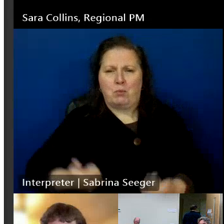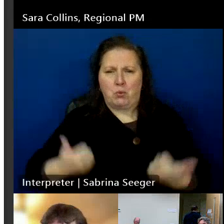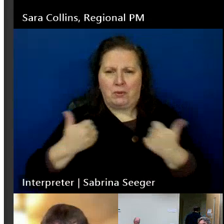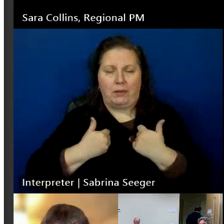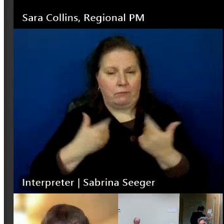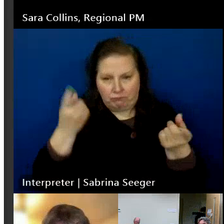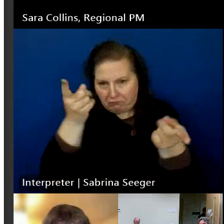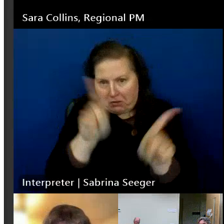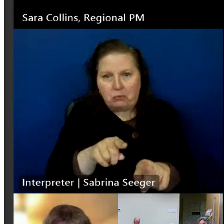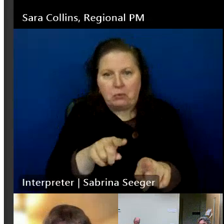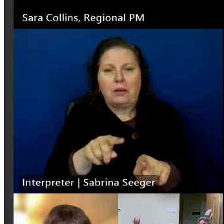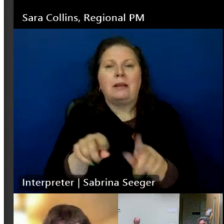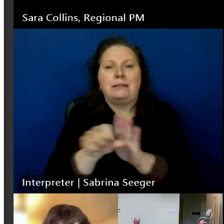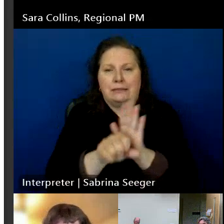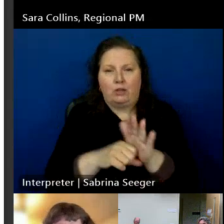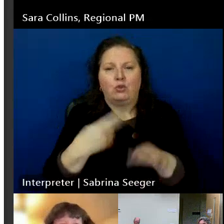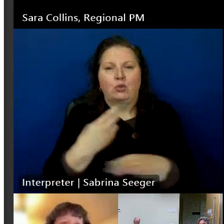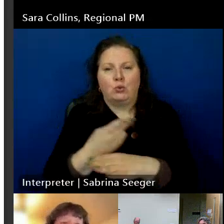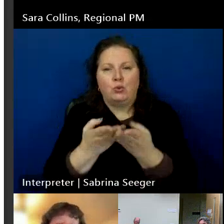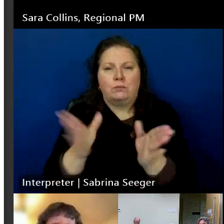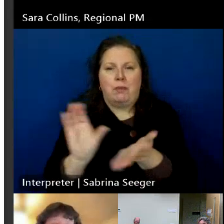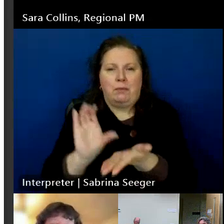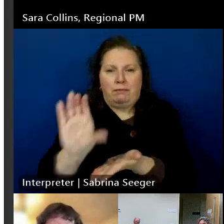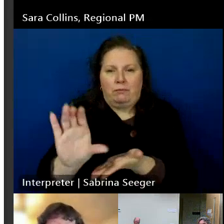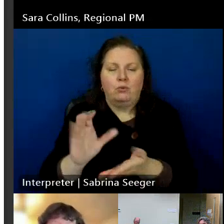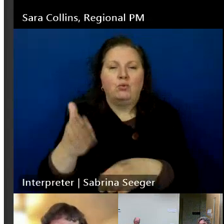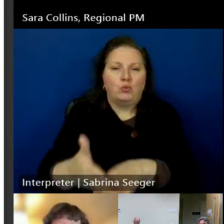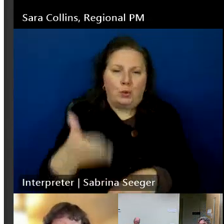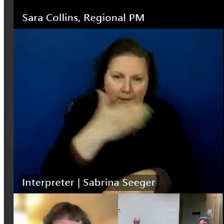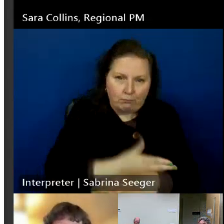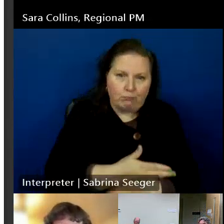that the state should use public funds to improve mobile wireless coverage.